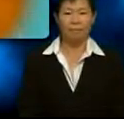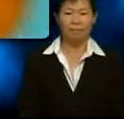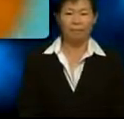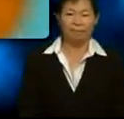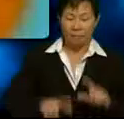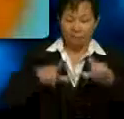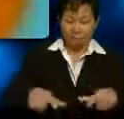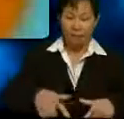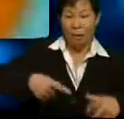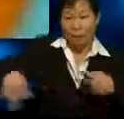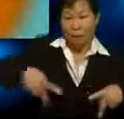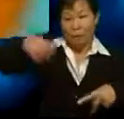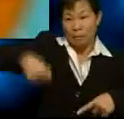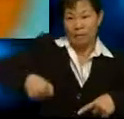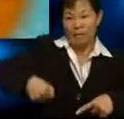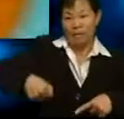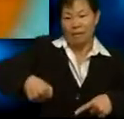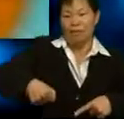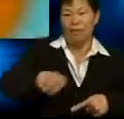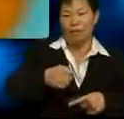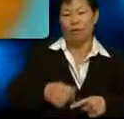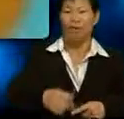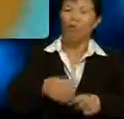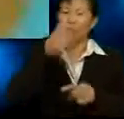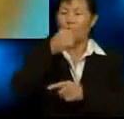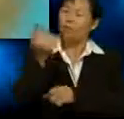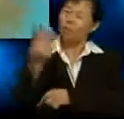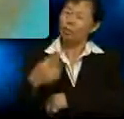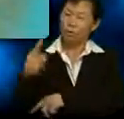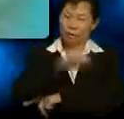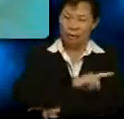Place the plastic bag in a warm place for a few days.